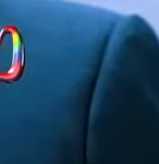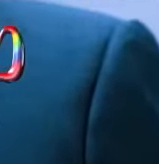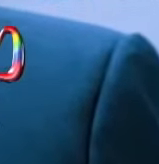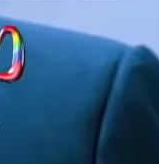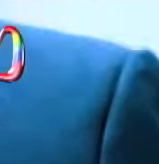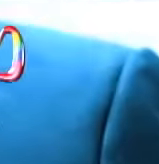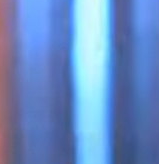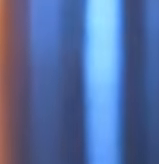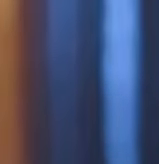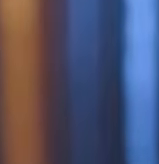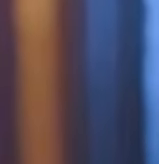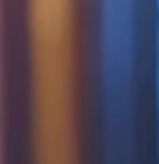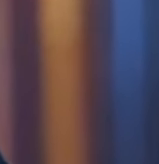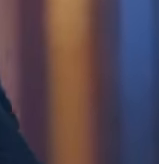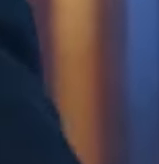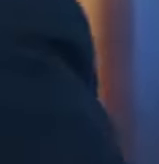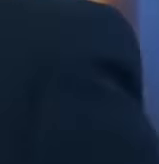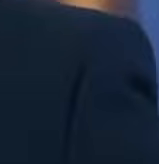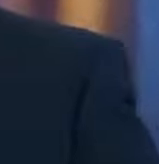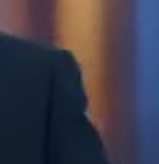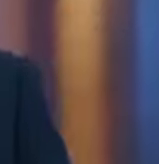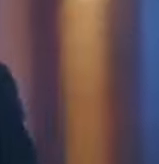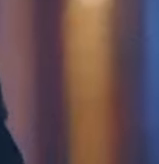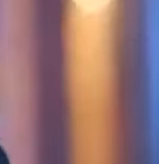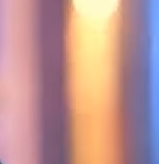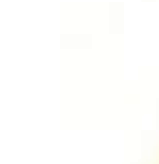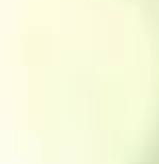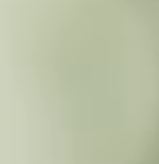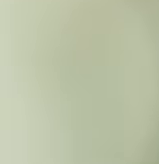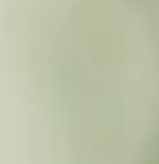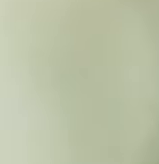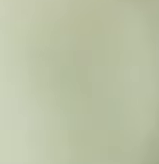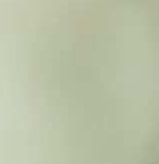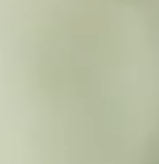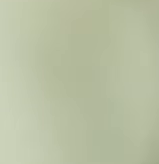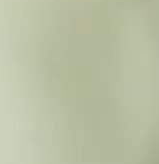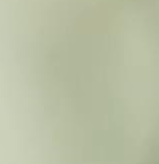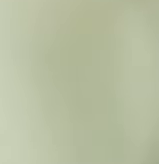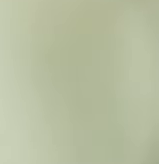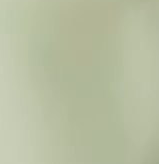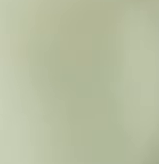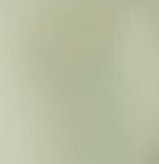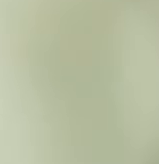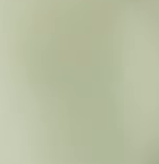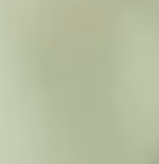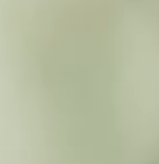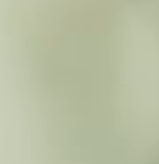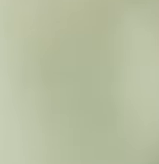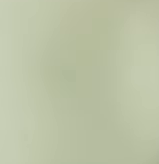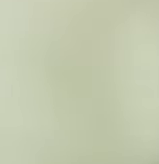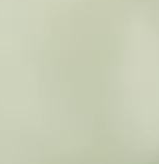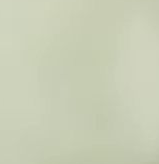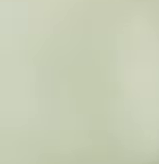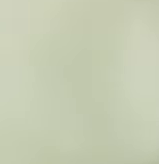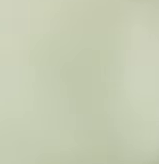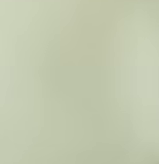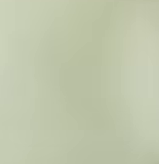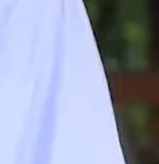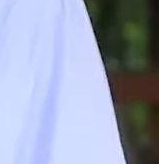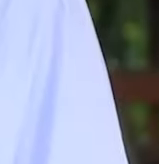on GMA. Am I the Lorenzo you're referring to? Las Hermanas, soon on